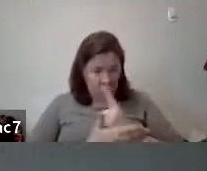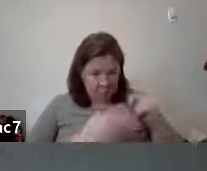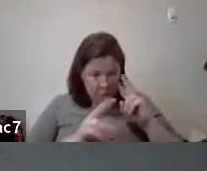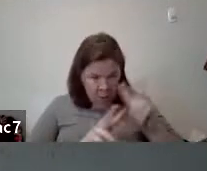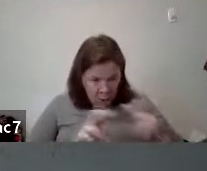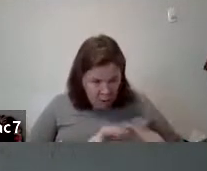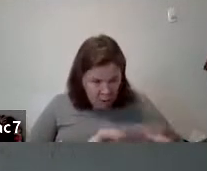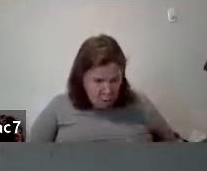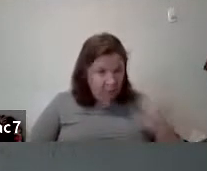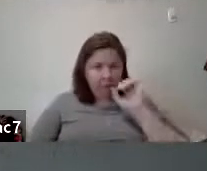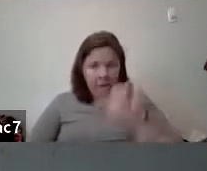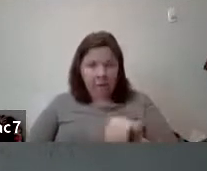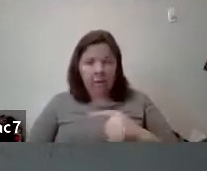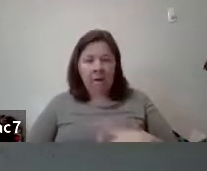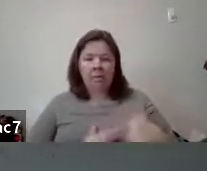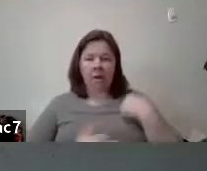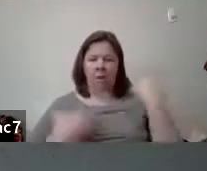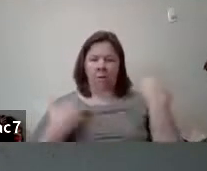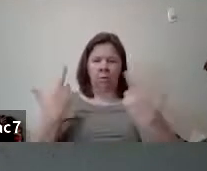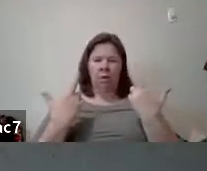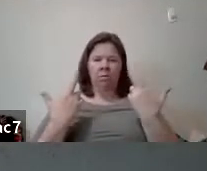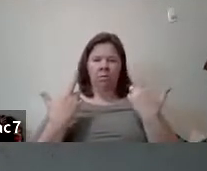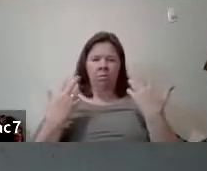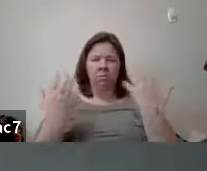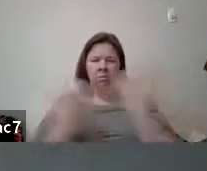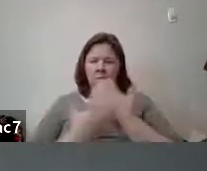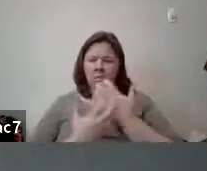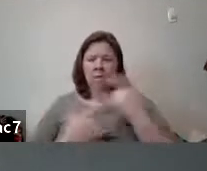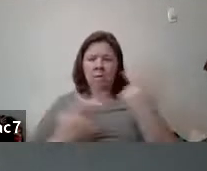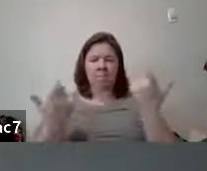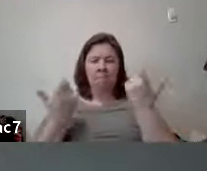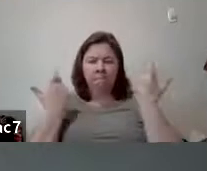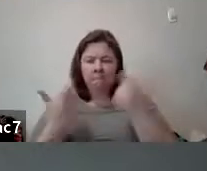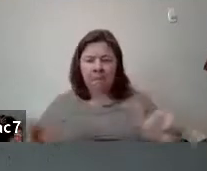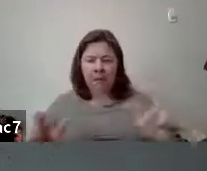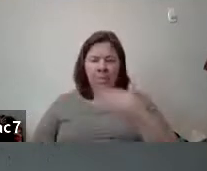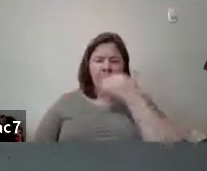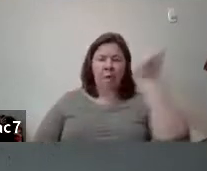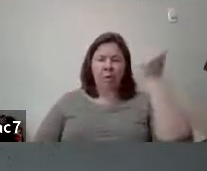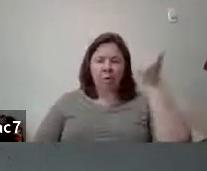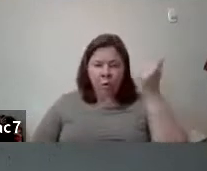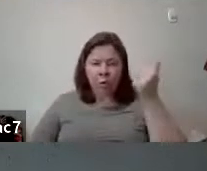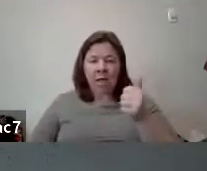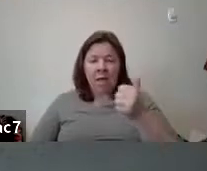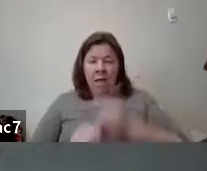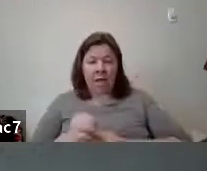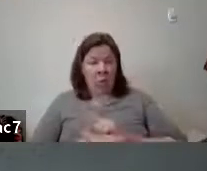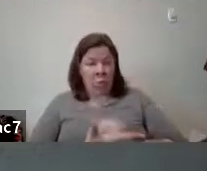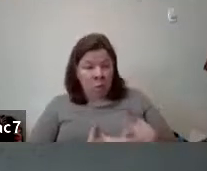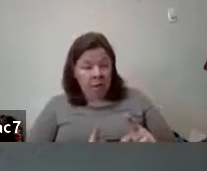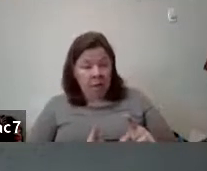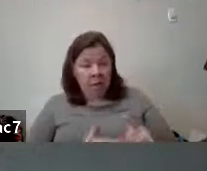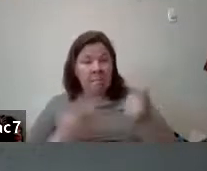figure that out. And then I realized, oh my gosh, this is even bigger and better. And every week it gets bigger